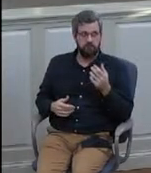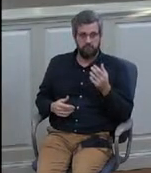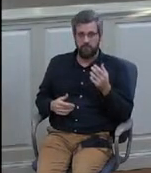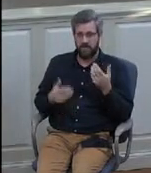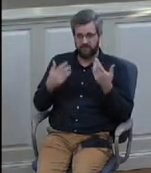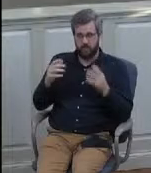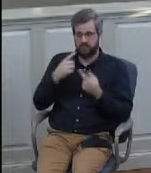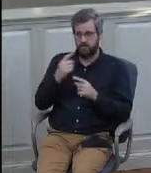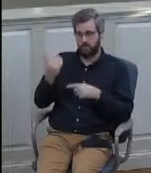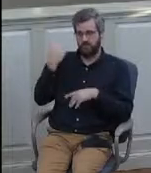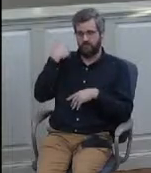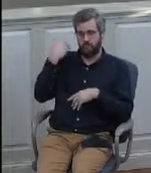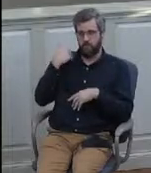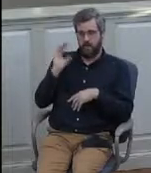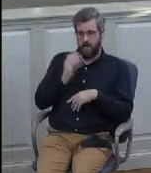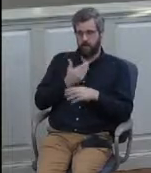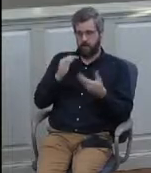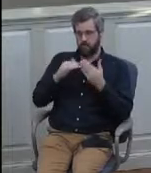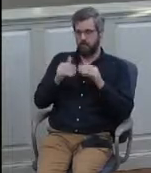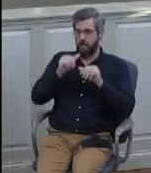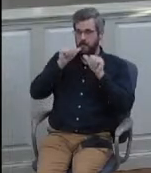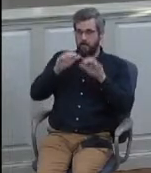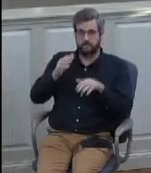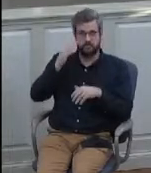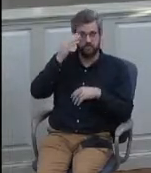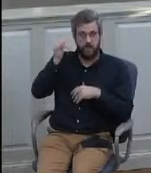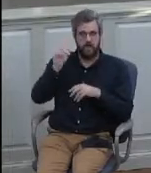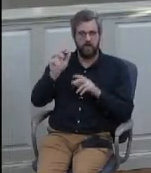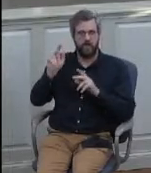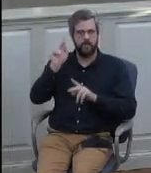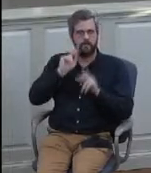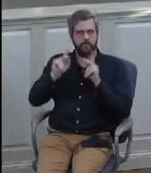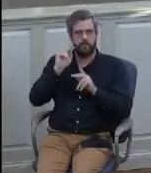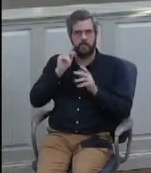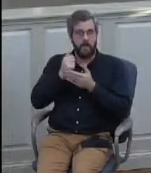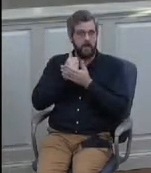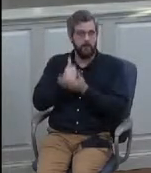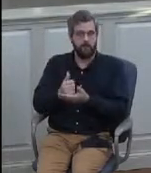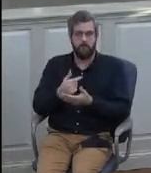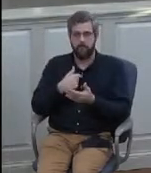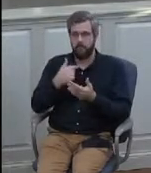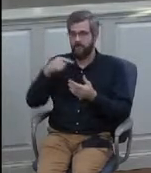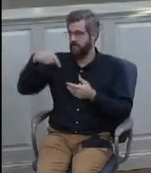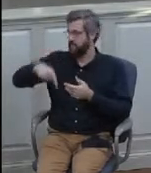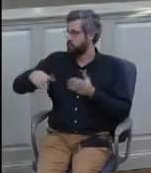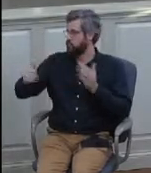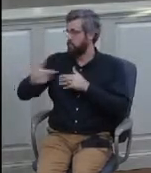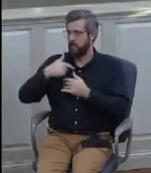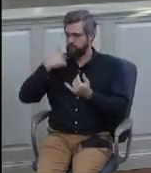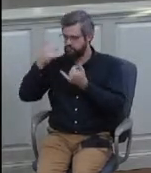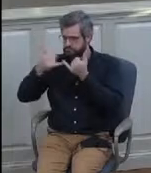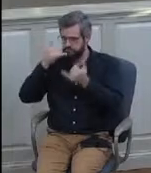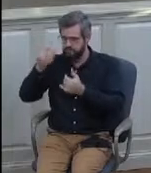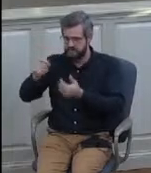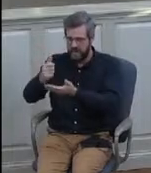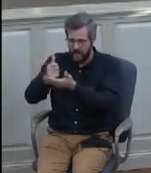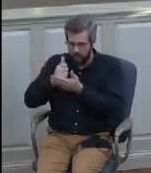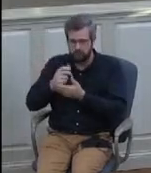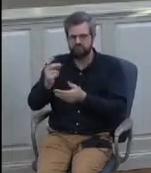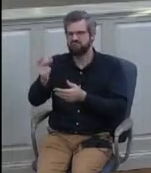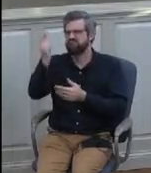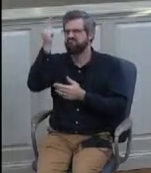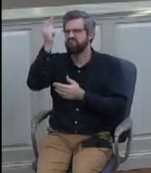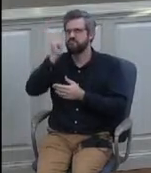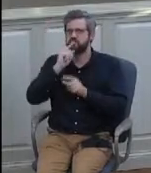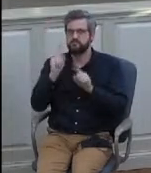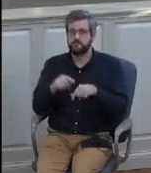this before, we're blessed to be in a community where people help. I mean, I've called people in this room and said, hey, I need something right now, and I've gotten it just